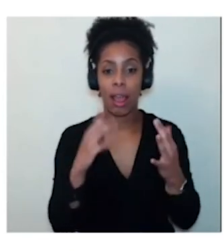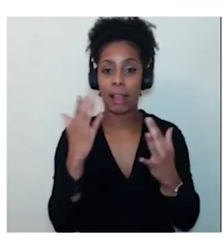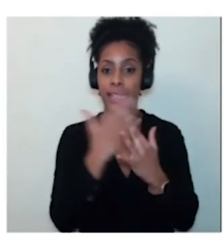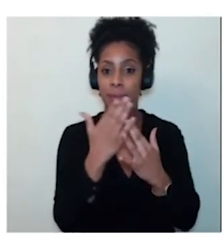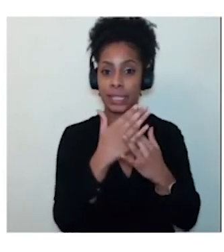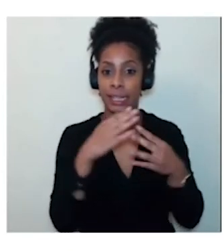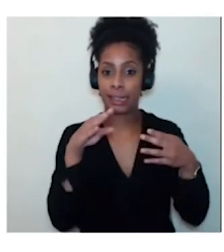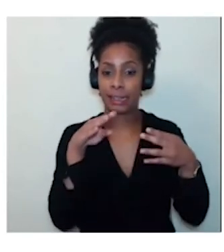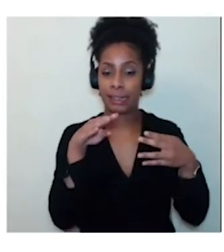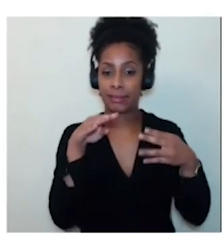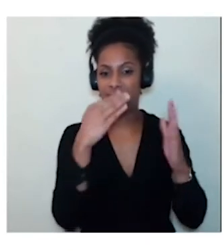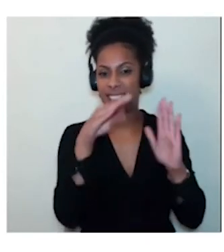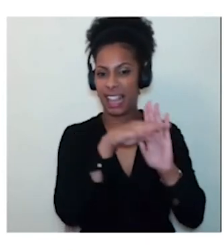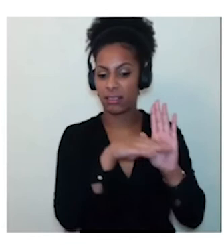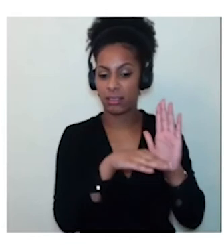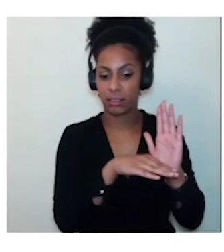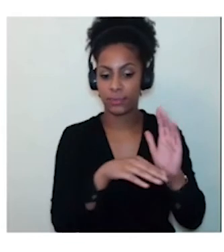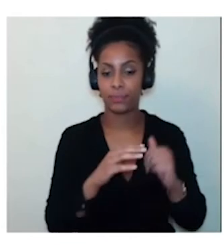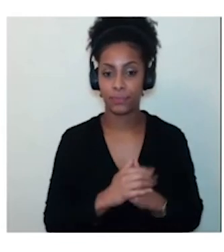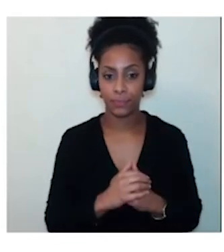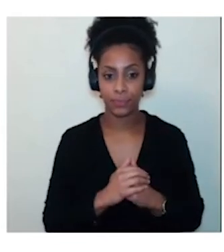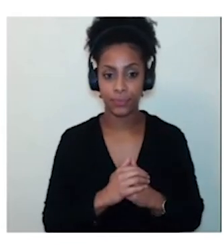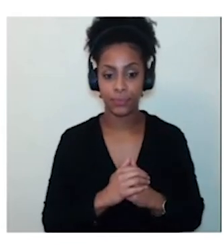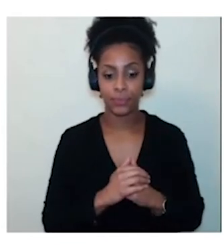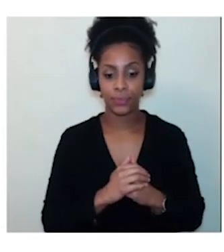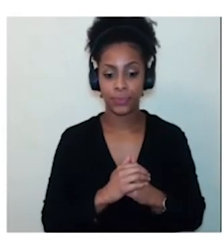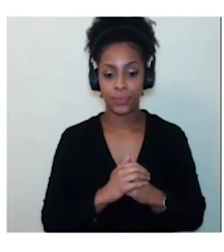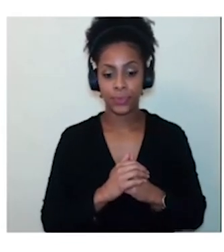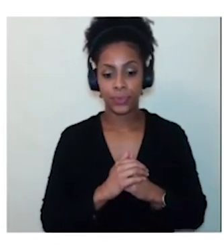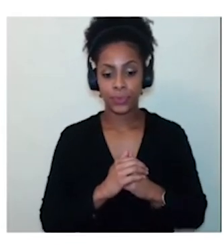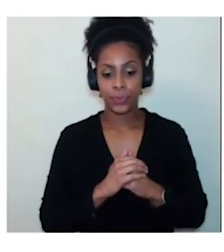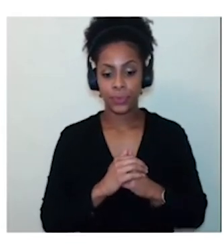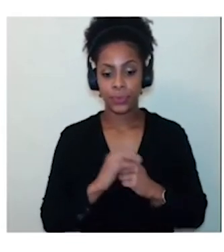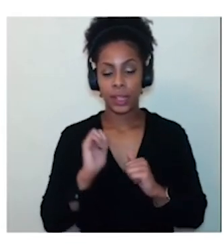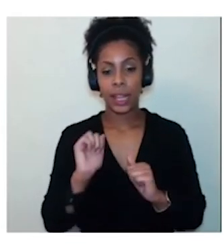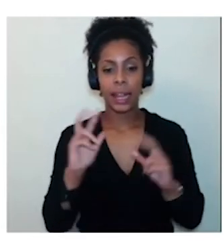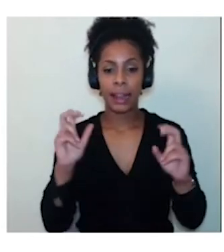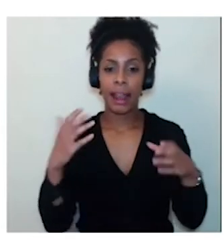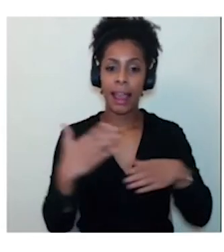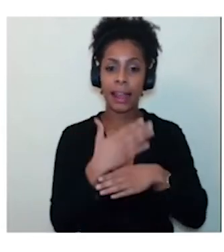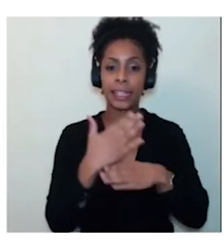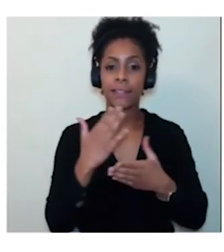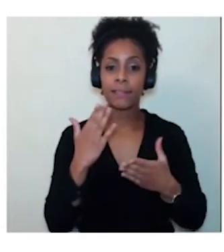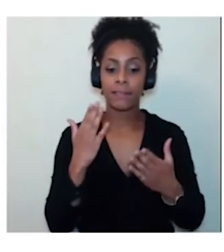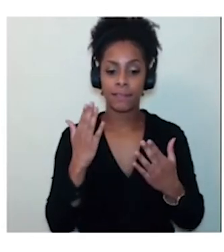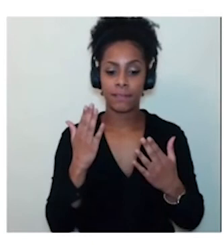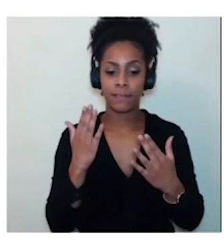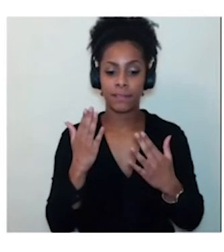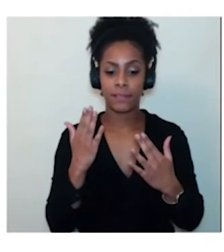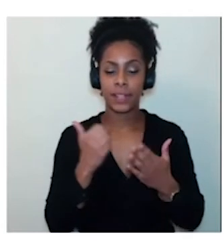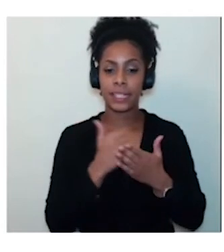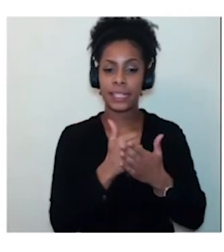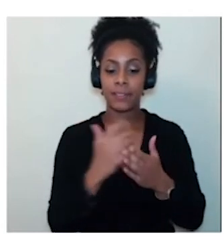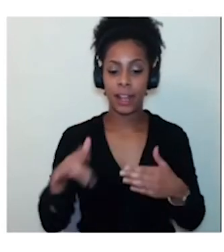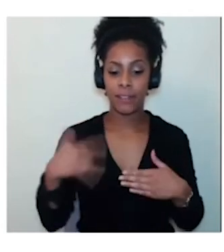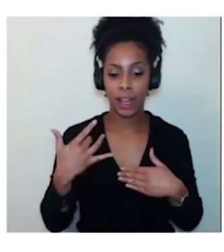of active assisted living, which is defined as systems, devices and services which support the well-being, health and independent